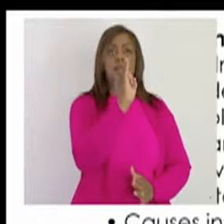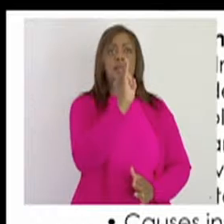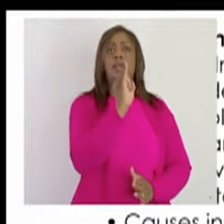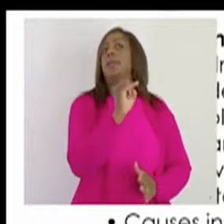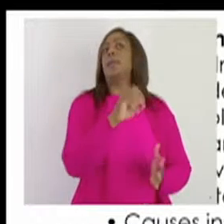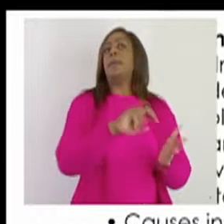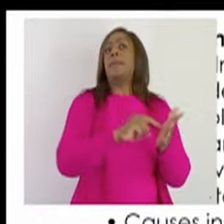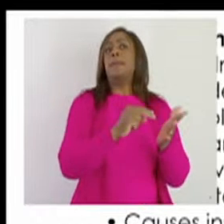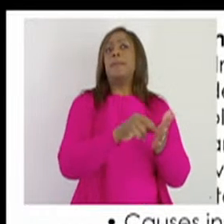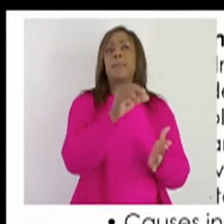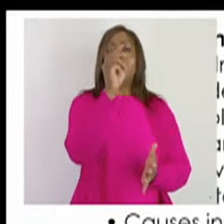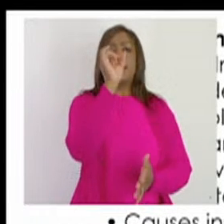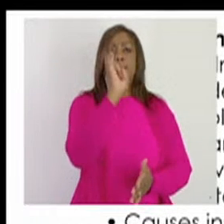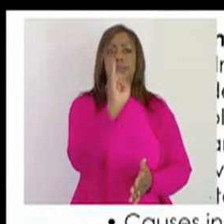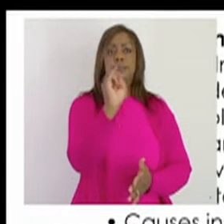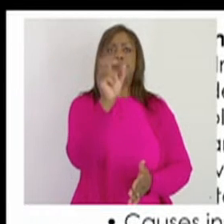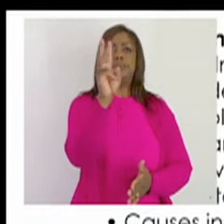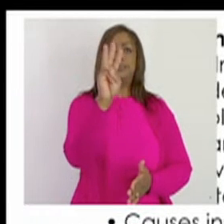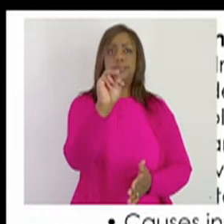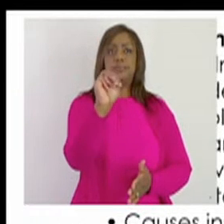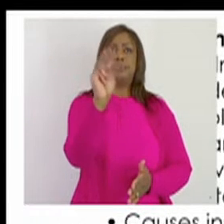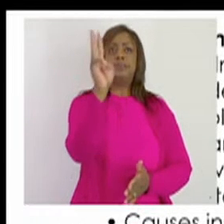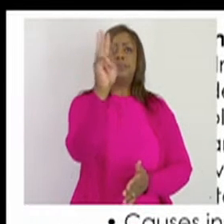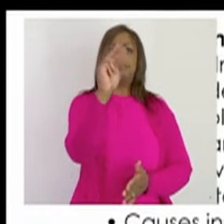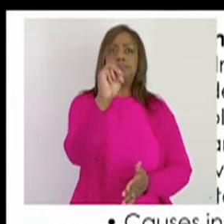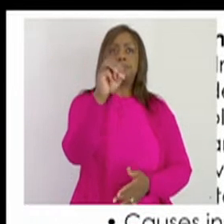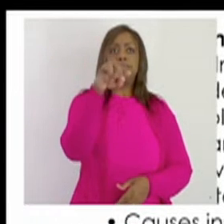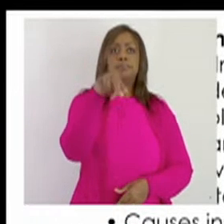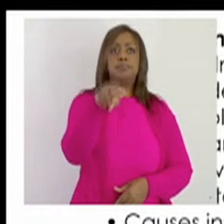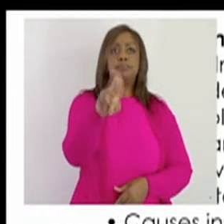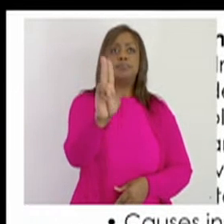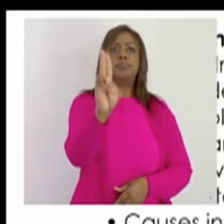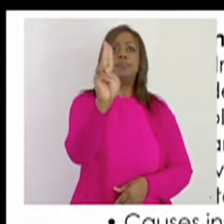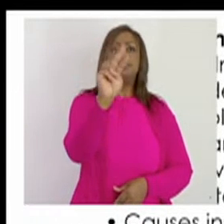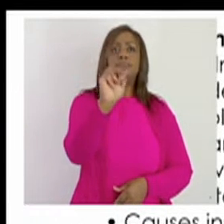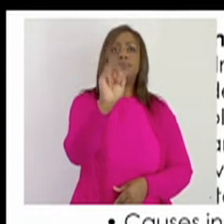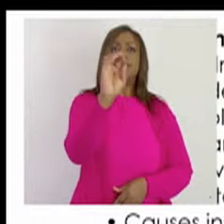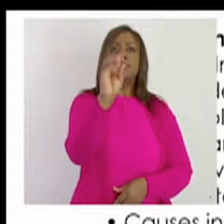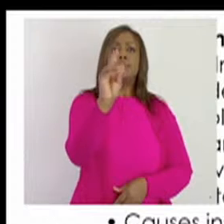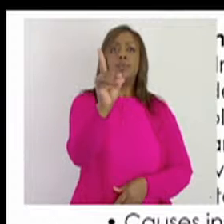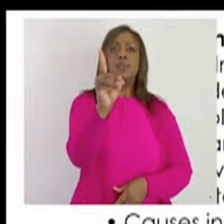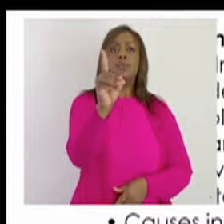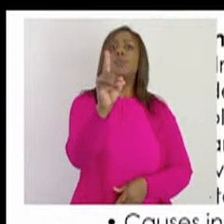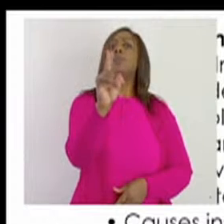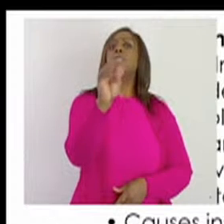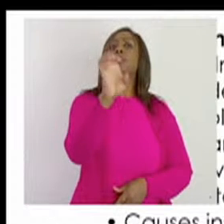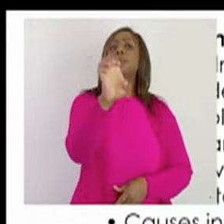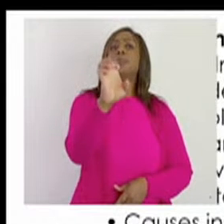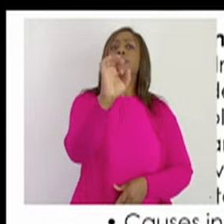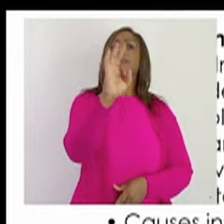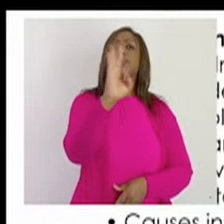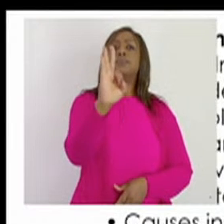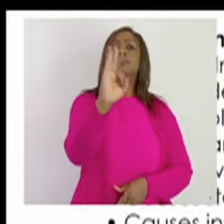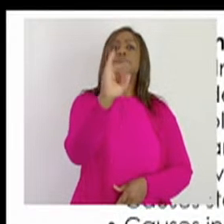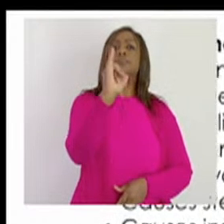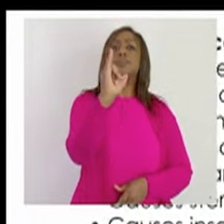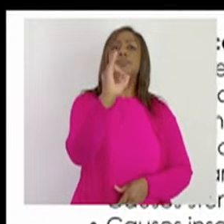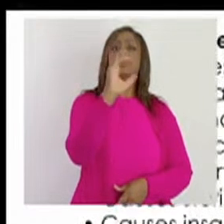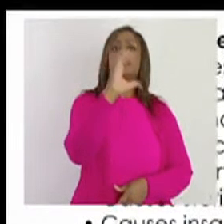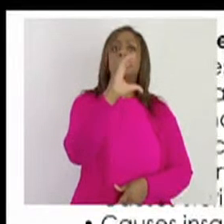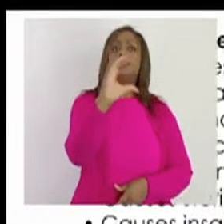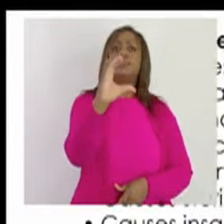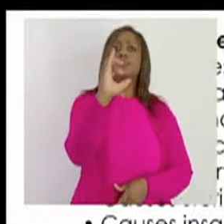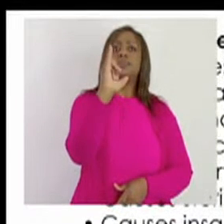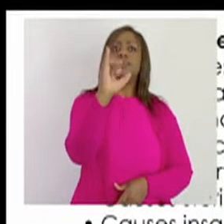also results in the inability of having children, and then it also causes madness.